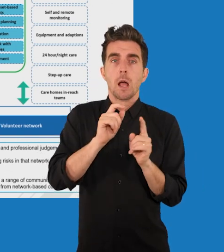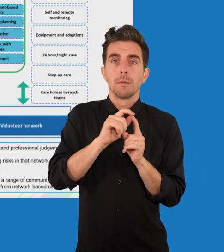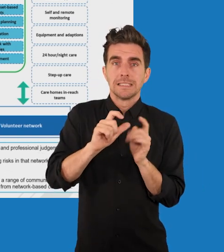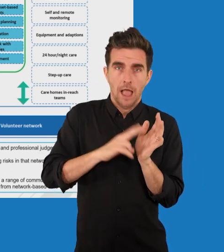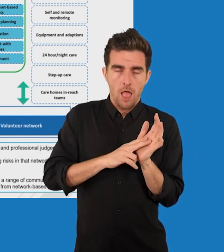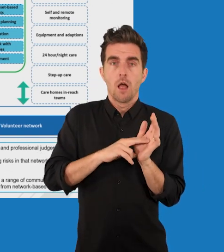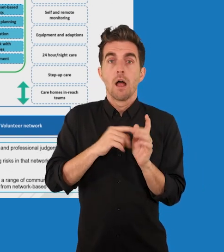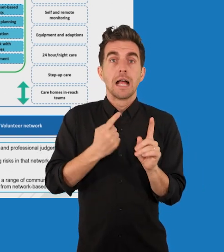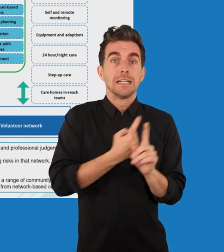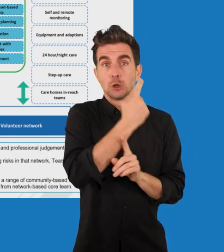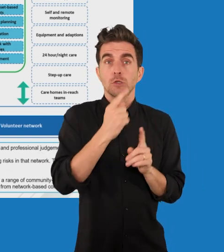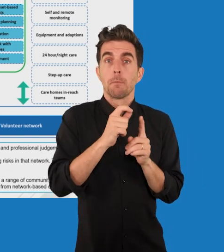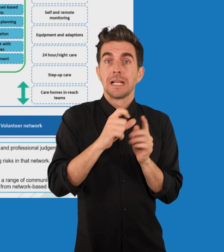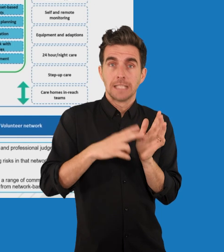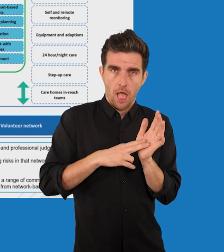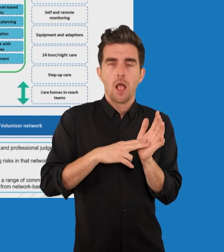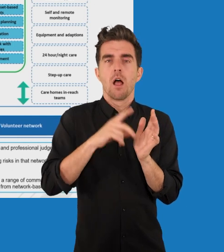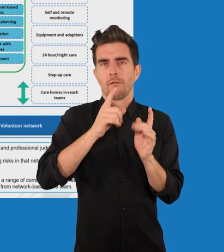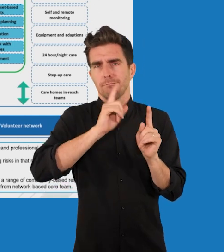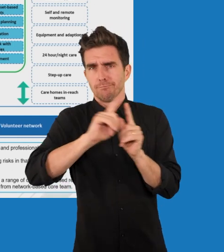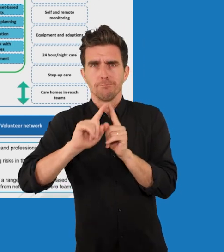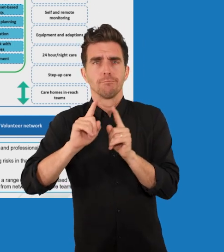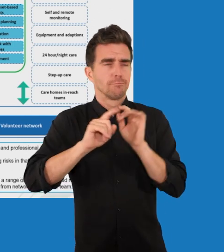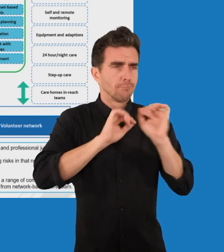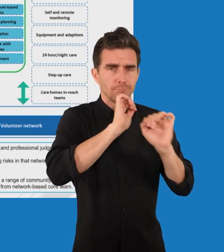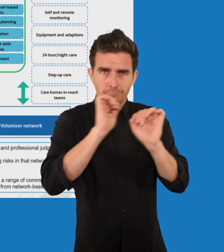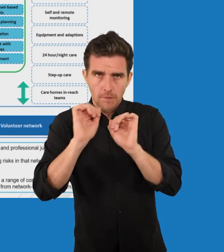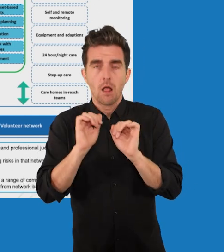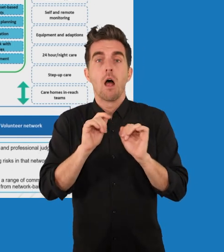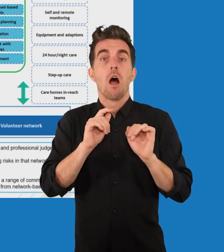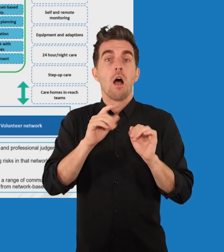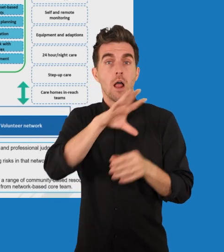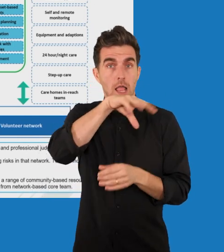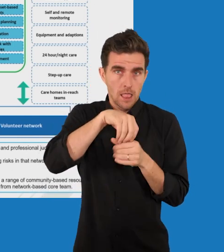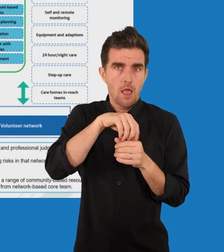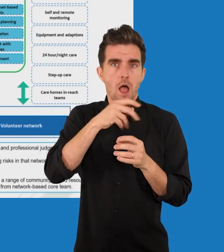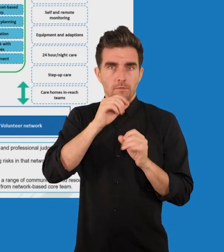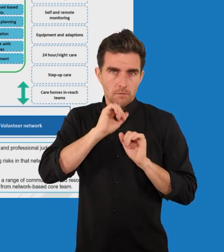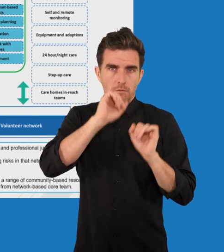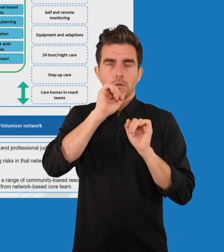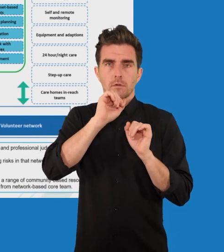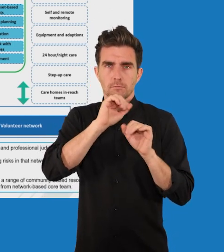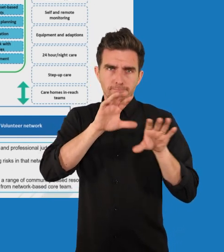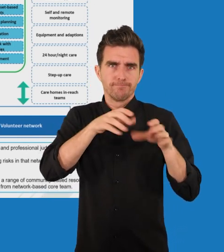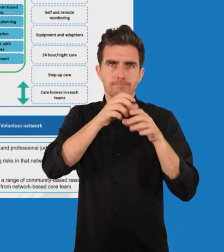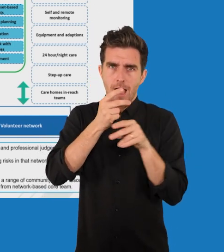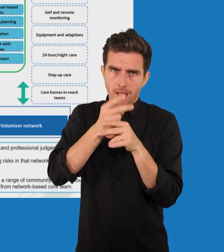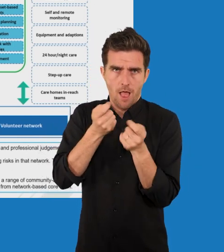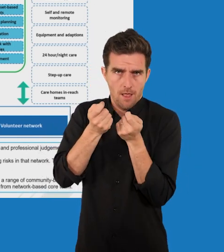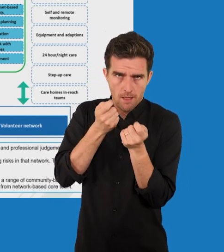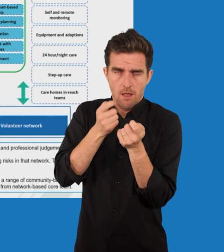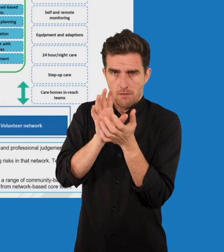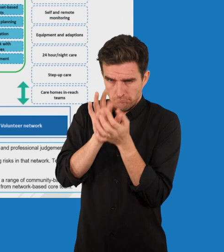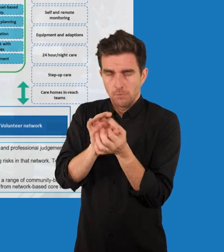each PCN. The team is the same for each PCN but varies from PCN to PCN. And within that team there are dedicated